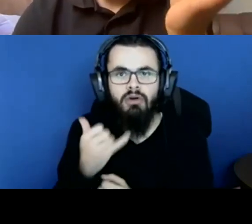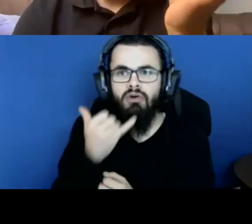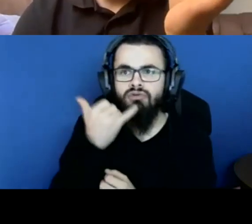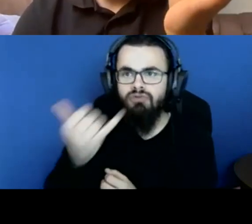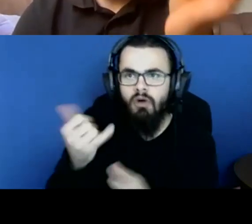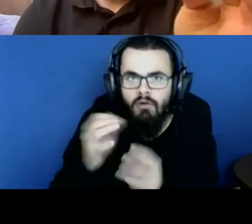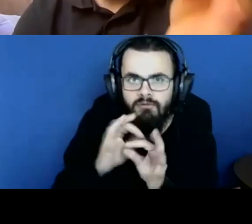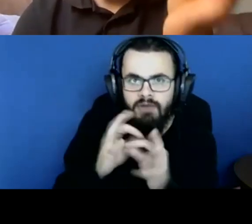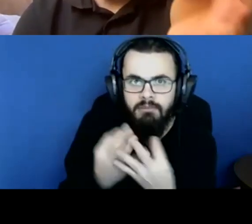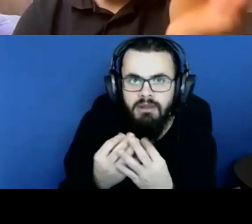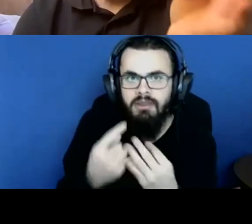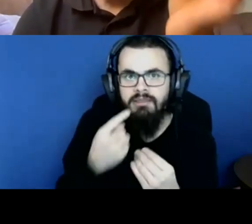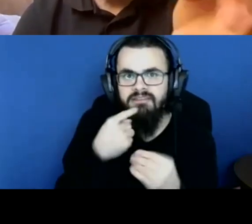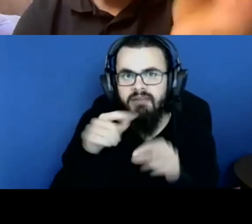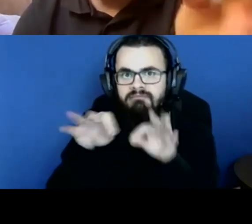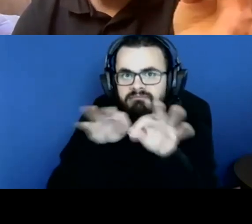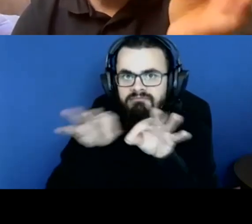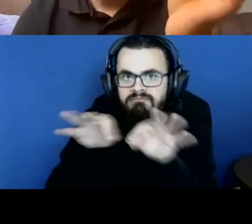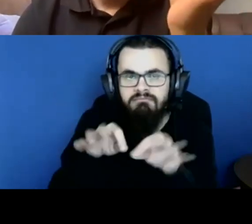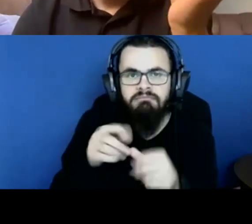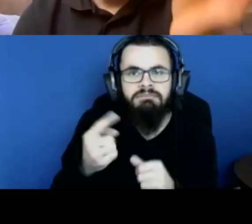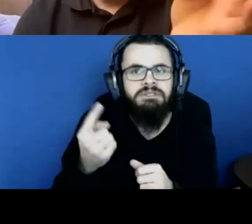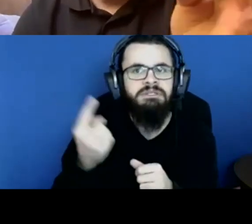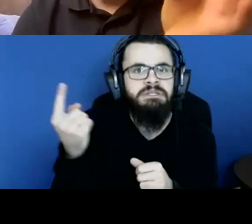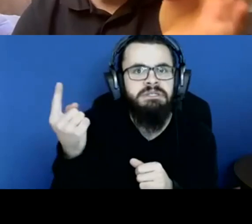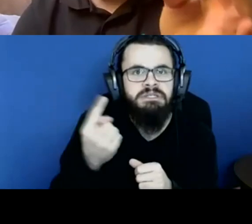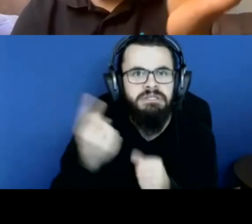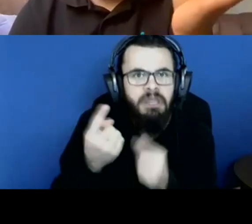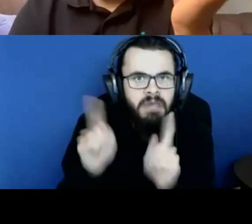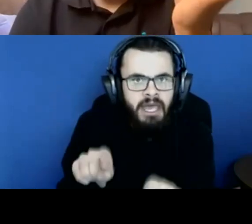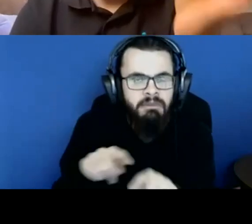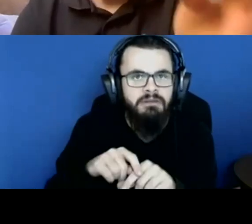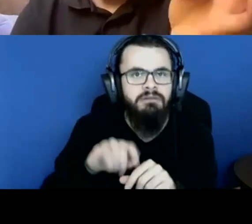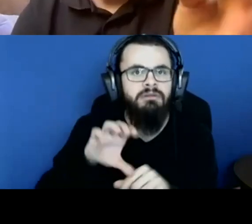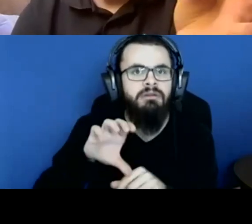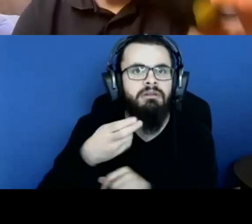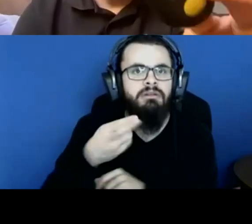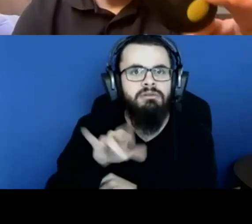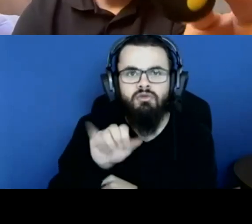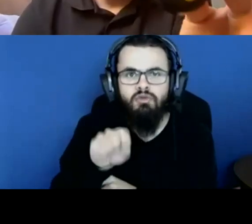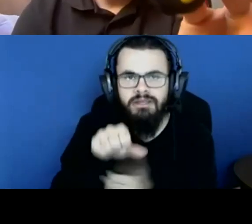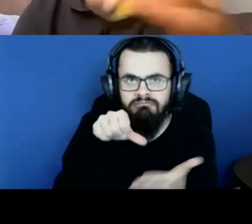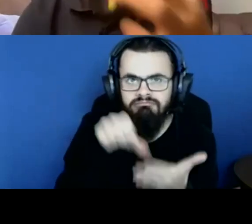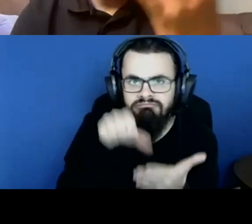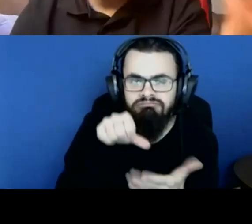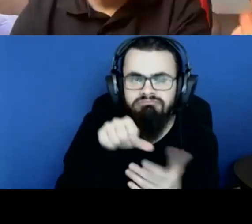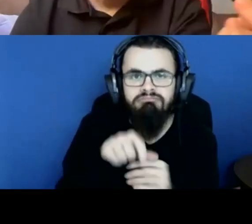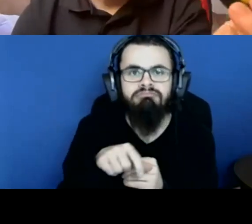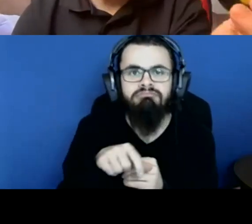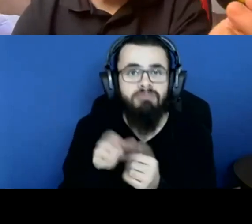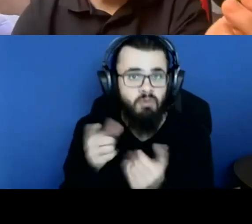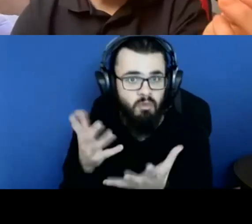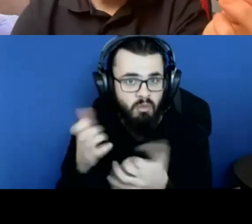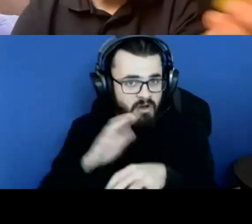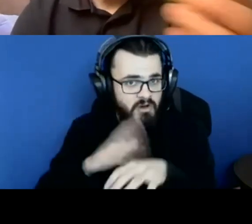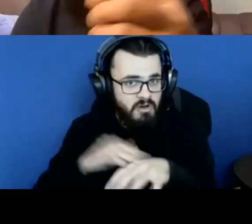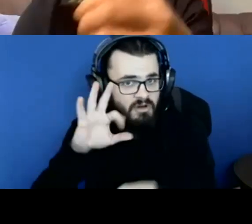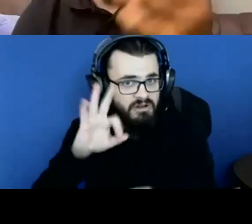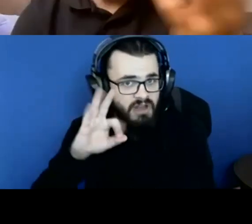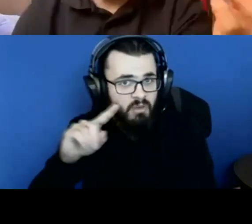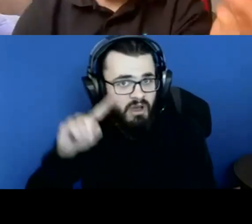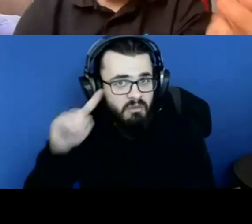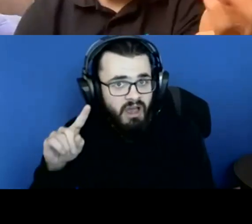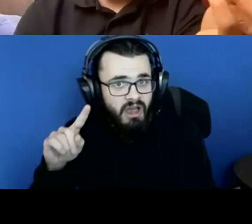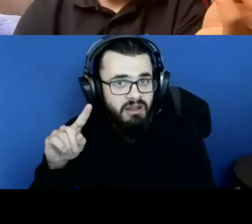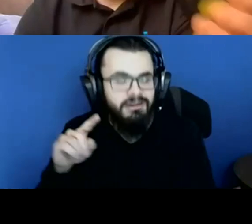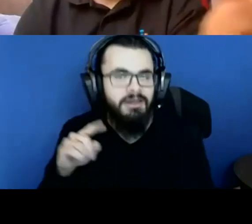on. This is where Chris is. Do you want us to call 911? Well, knowing my family, they're going